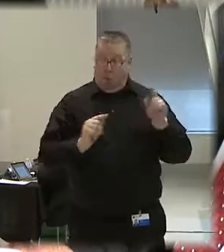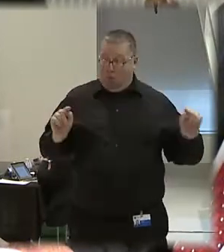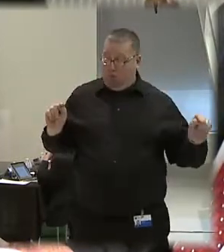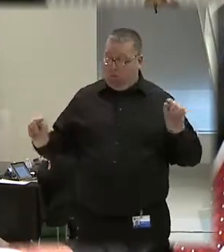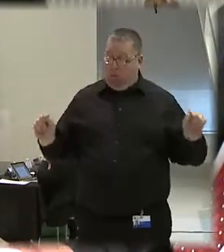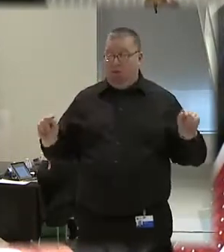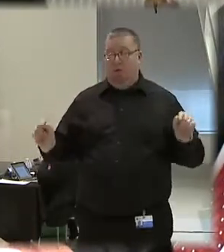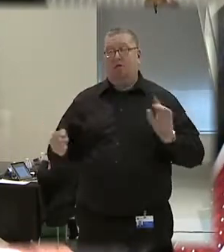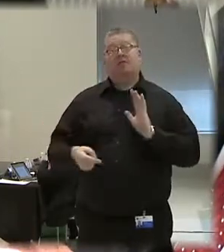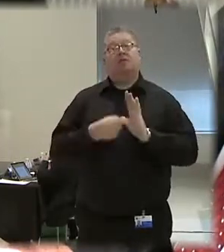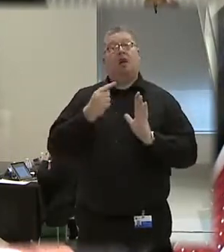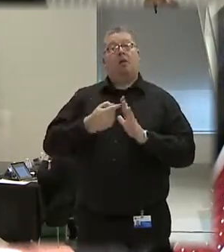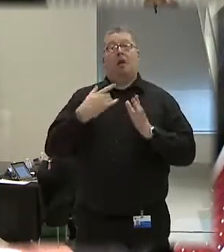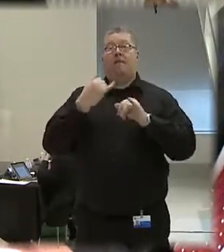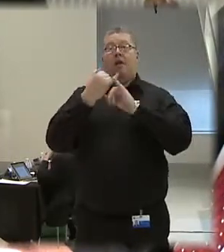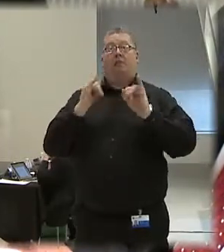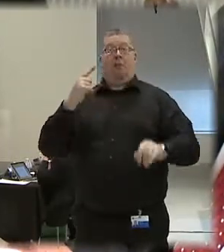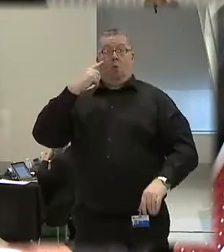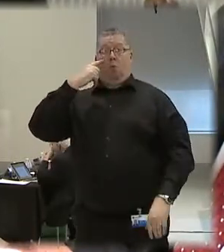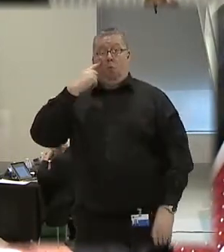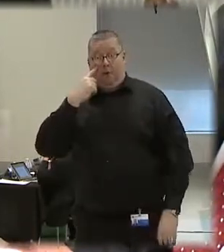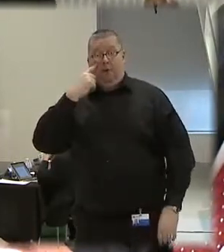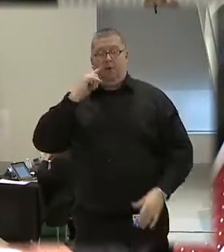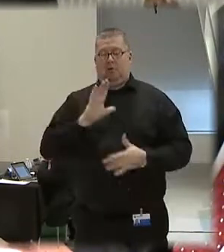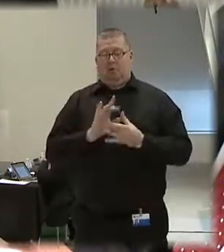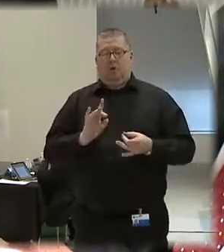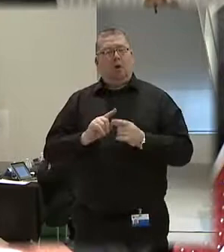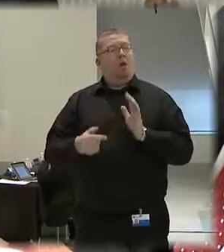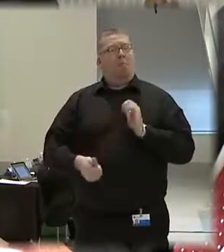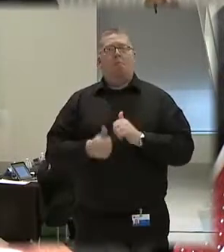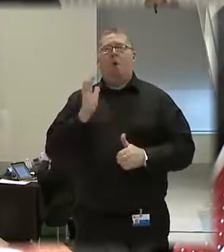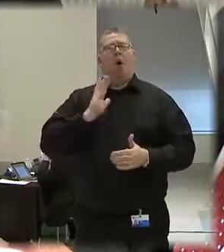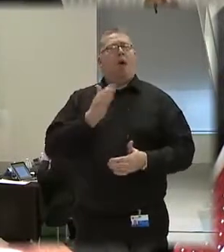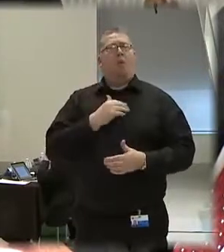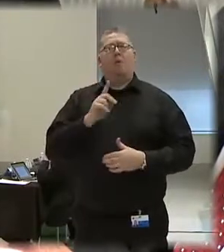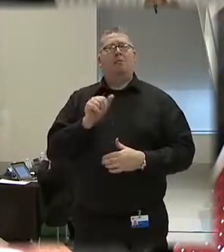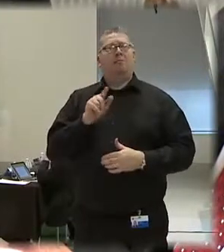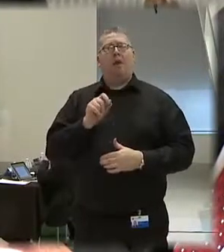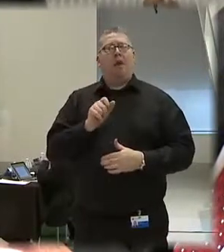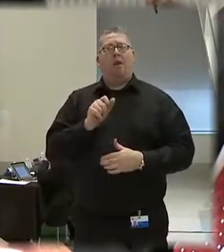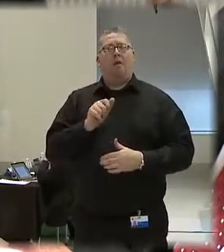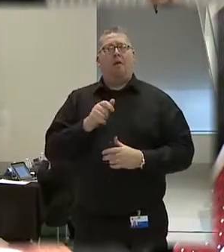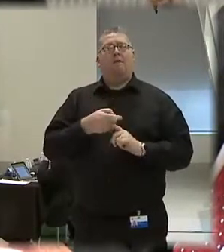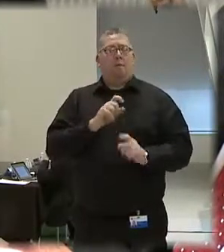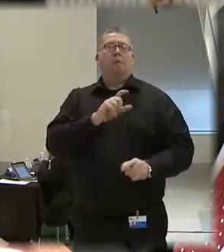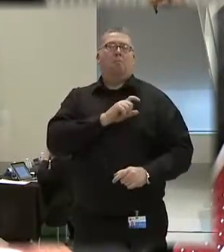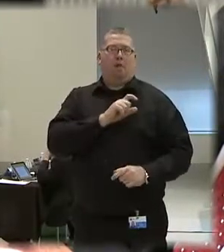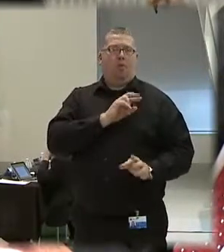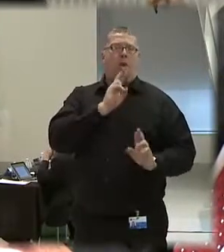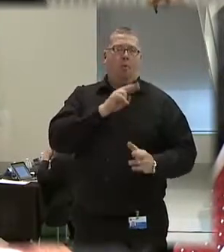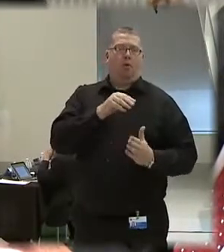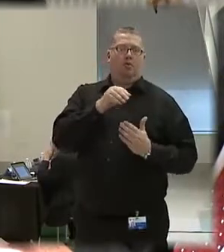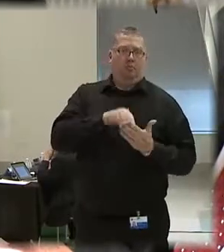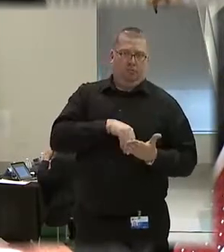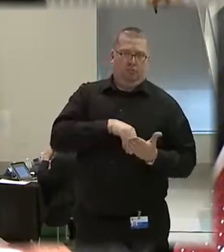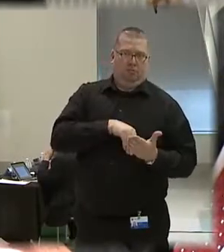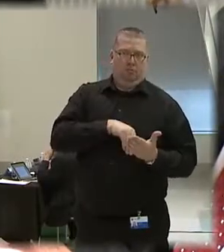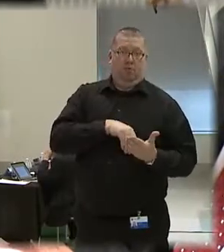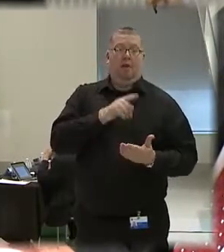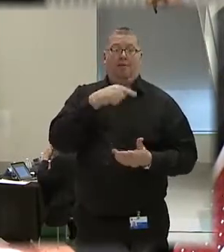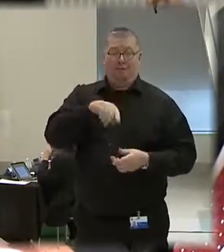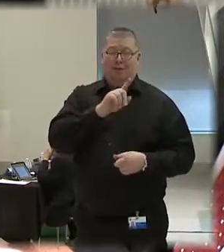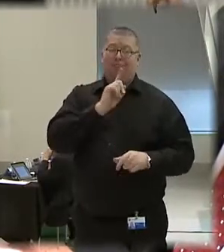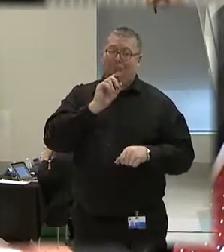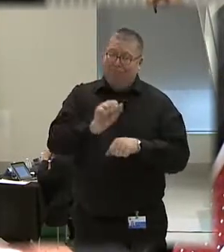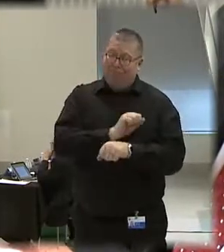get independent witnesses, but for the most part, our data come from the official police reports. And they do